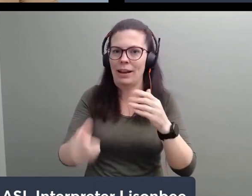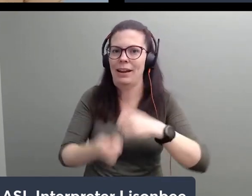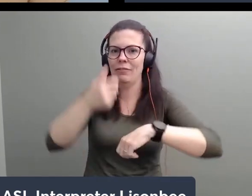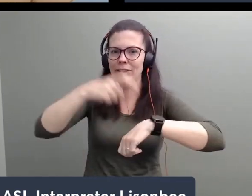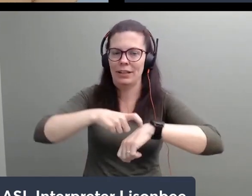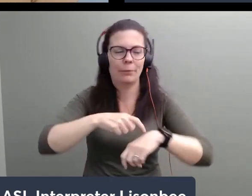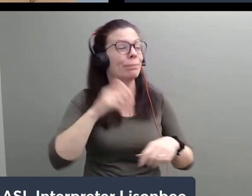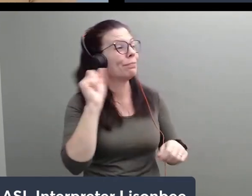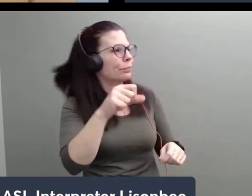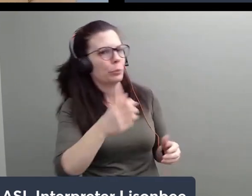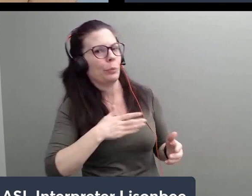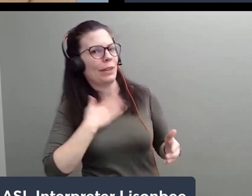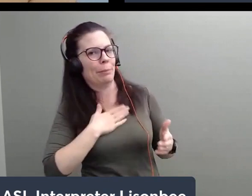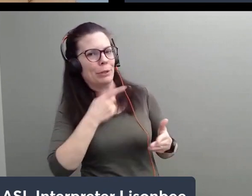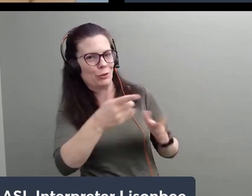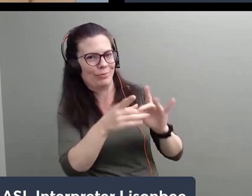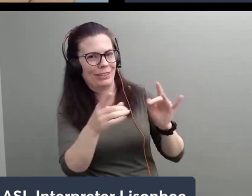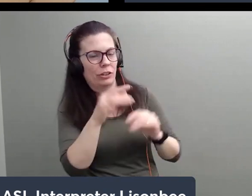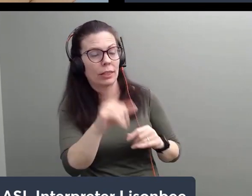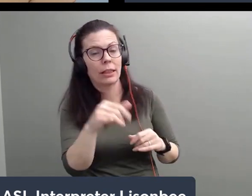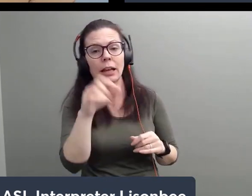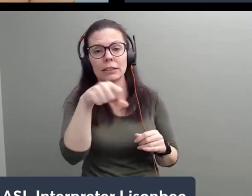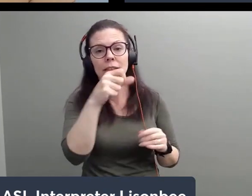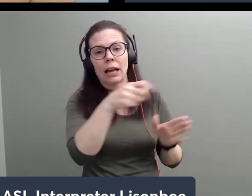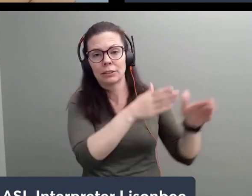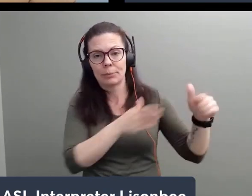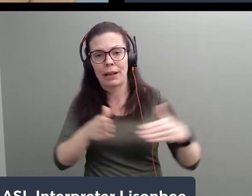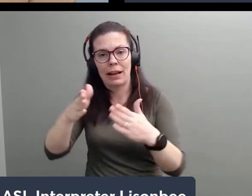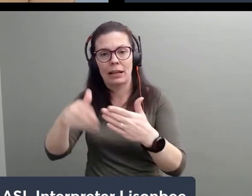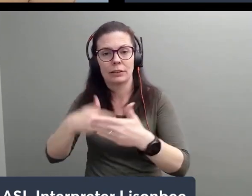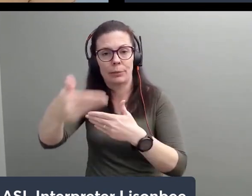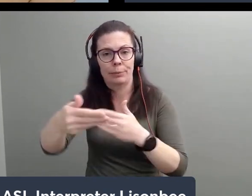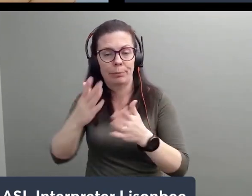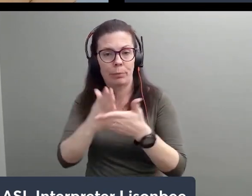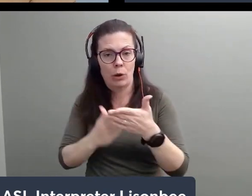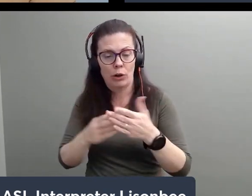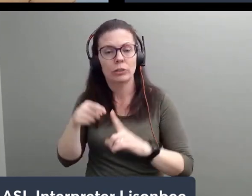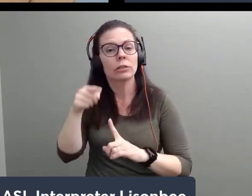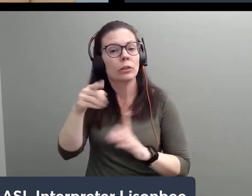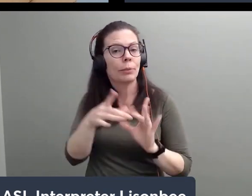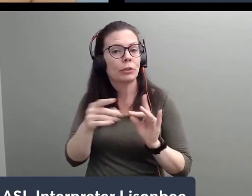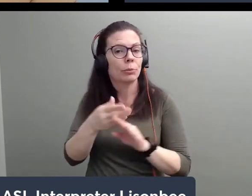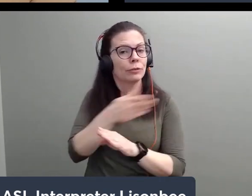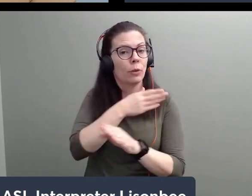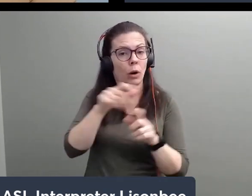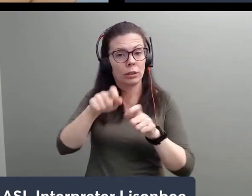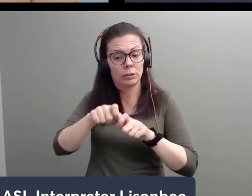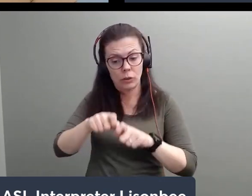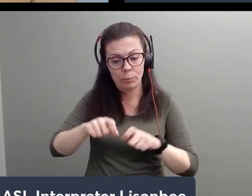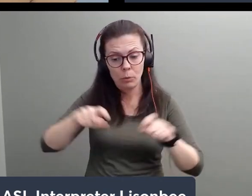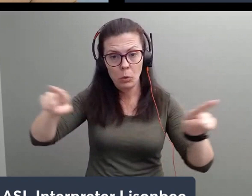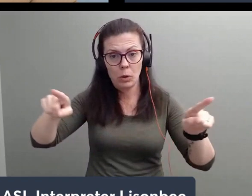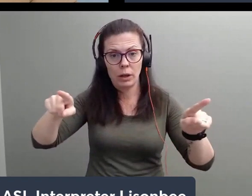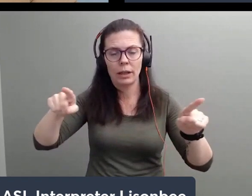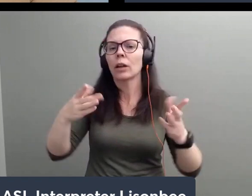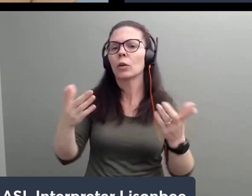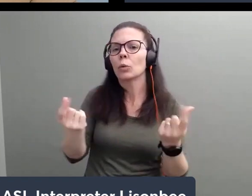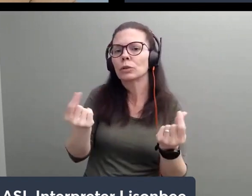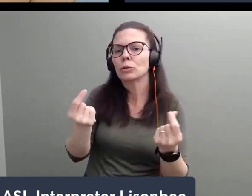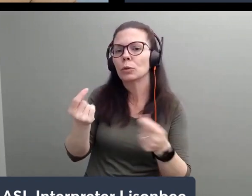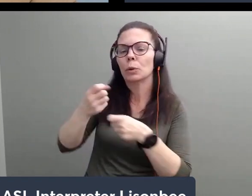that you mentioned this, because the segue into what I was mentioning earlier, when you deploy, what you do is you create